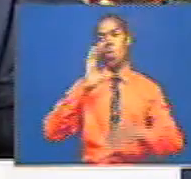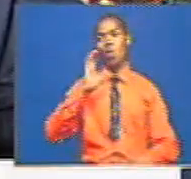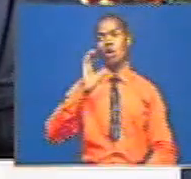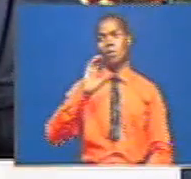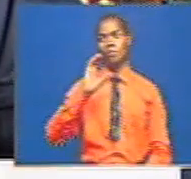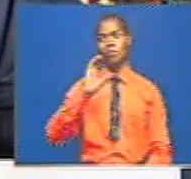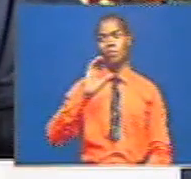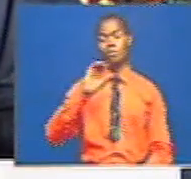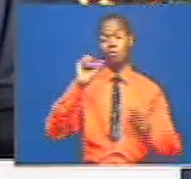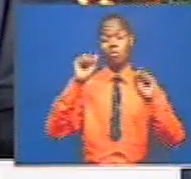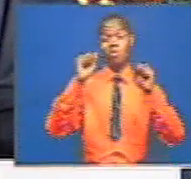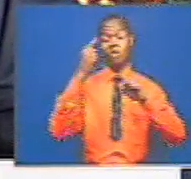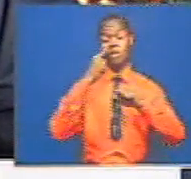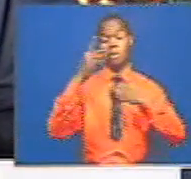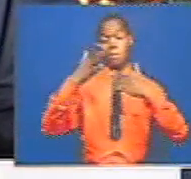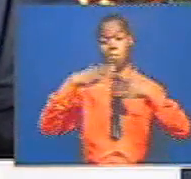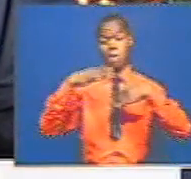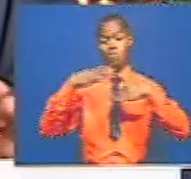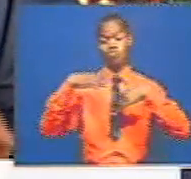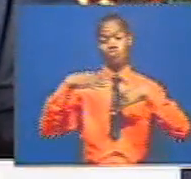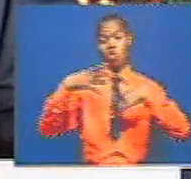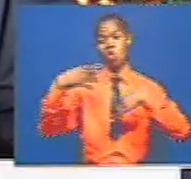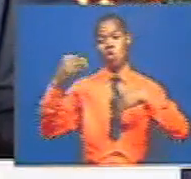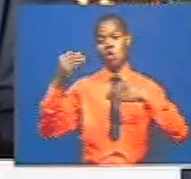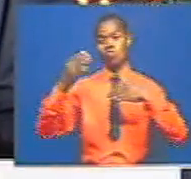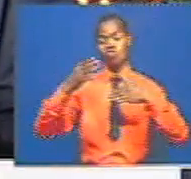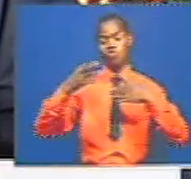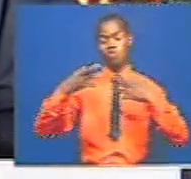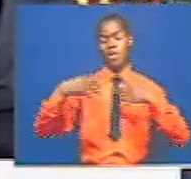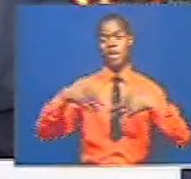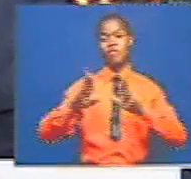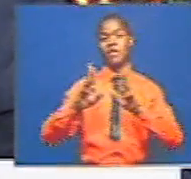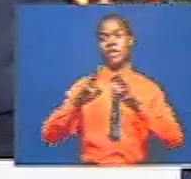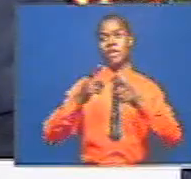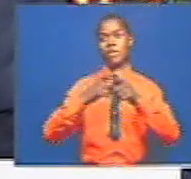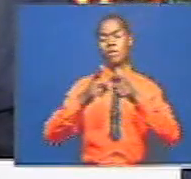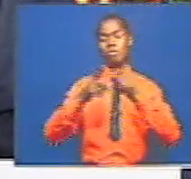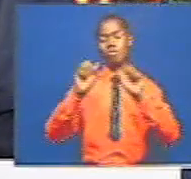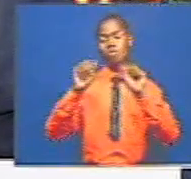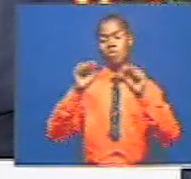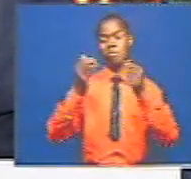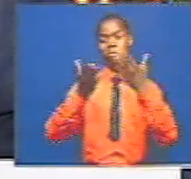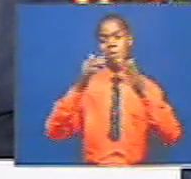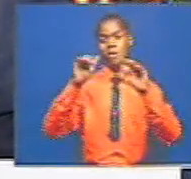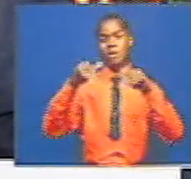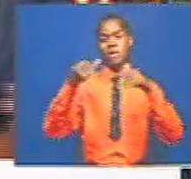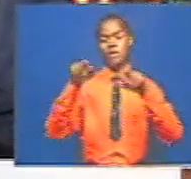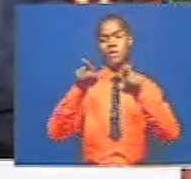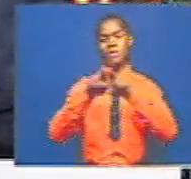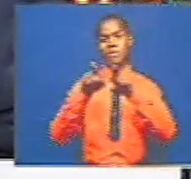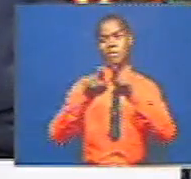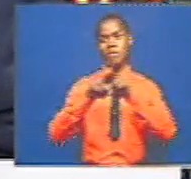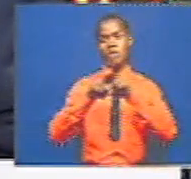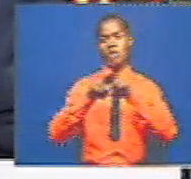see people going to the rivers, engaging in horticultural, tapping all the water to